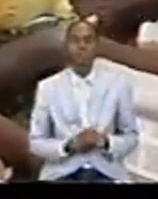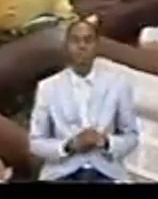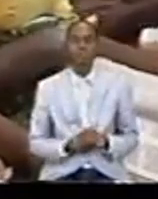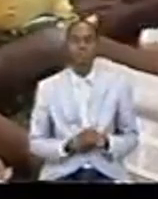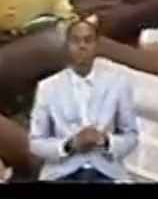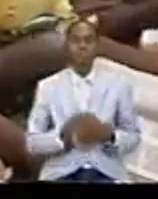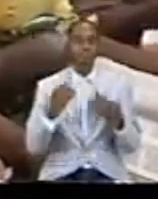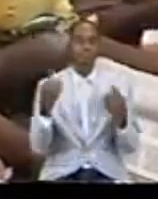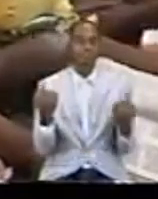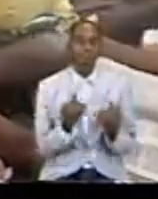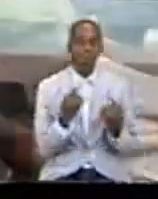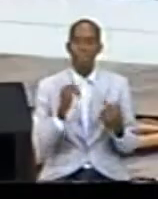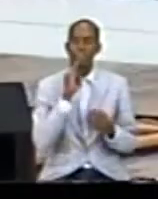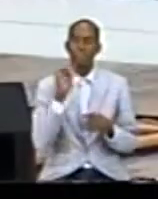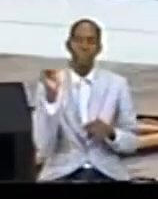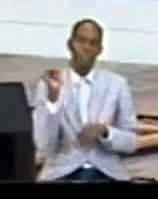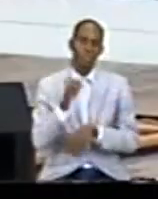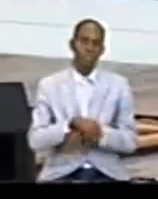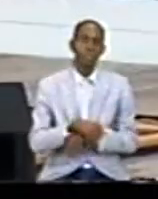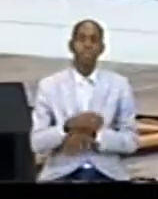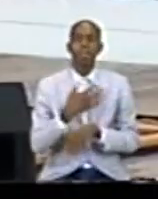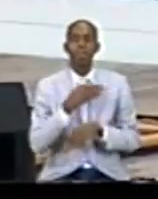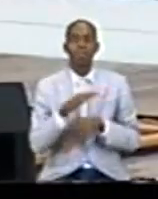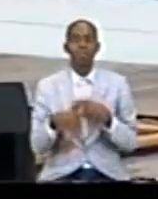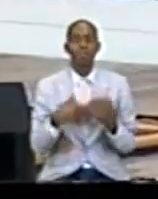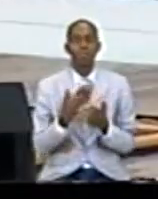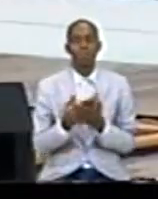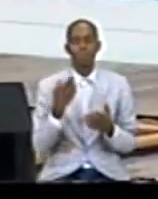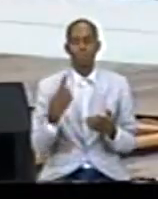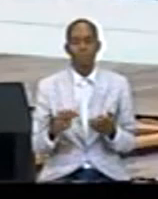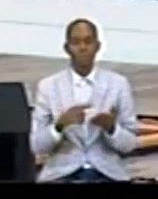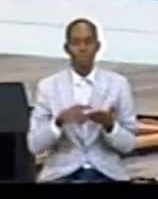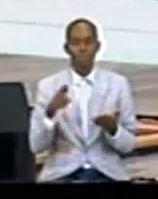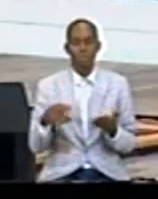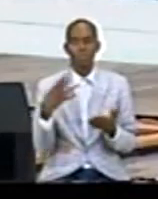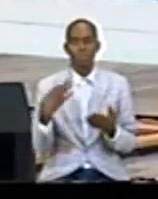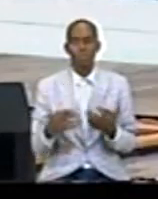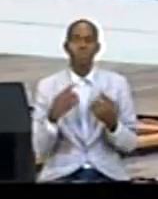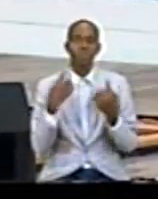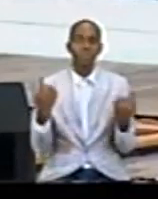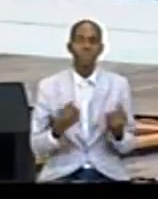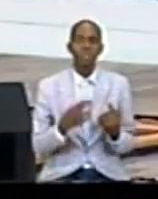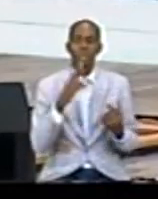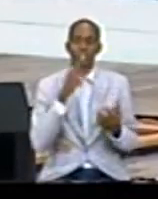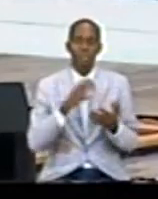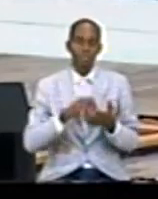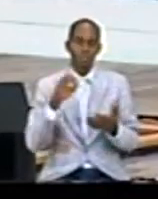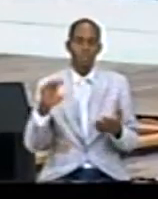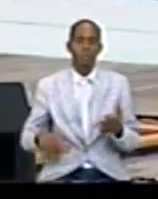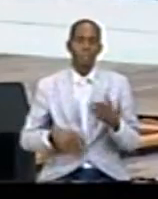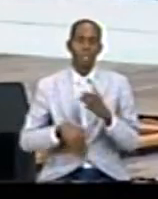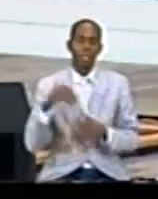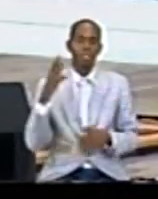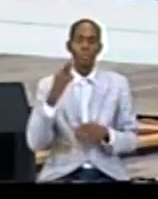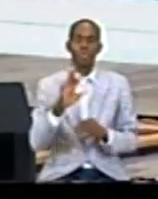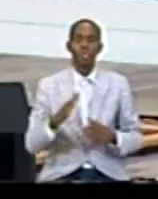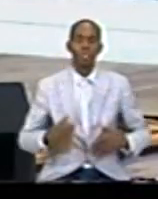Sin is conquered, and all the consequences of sin are removed away from your